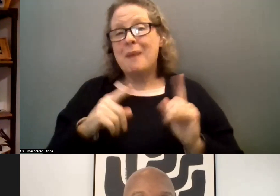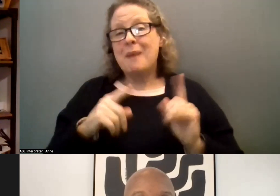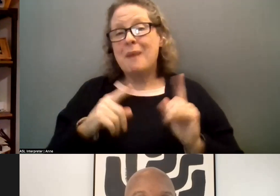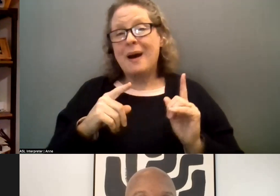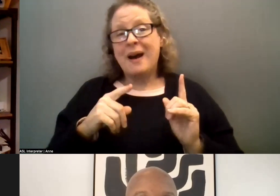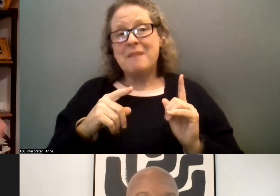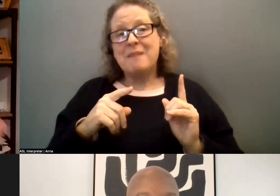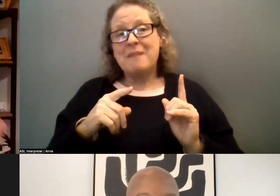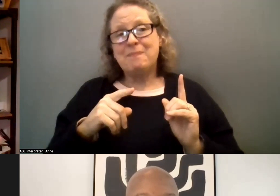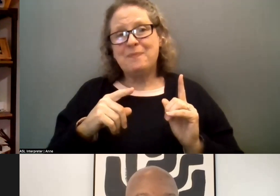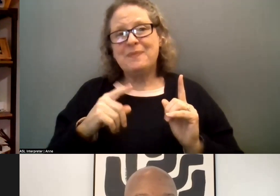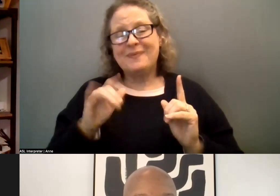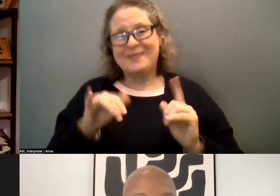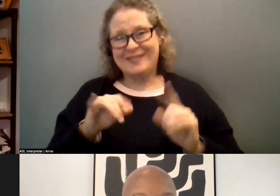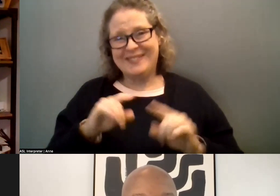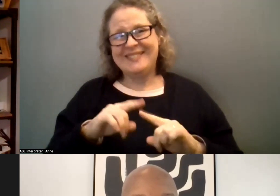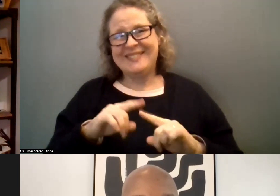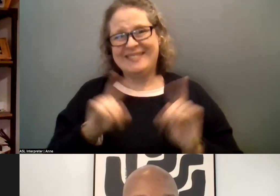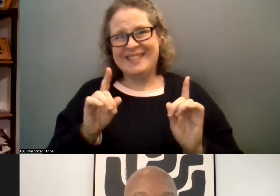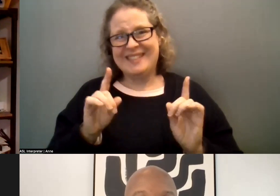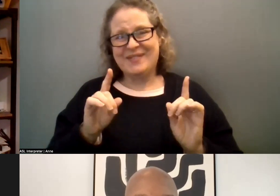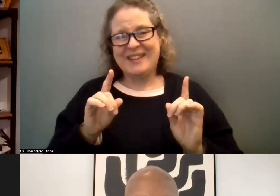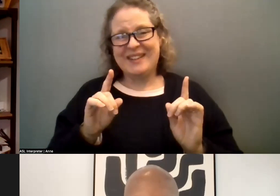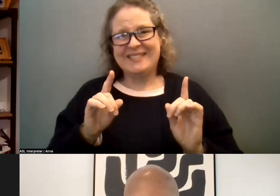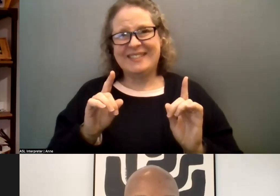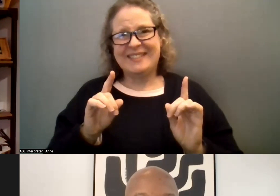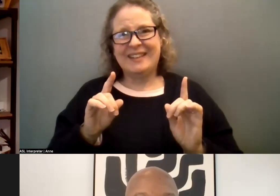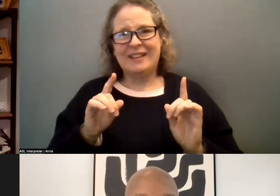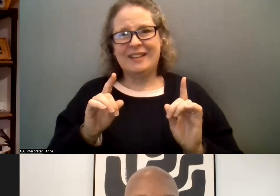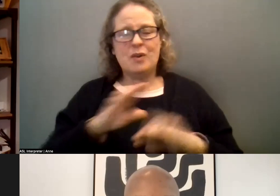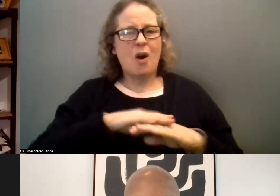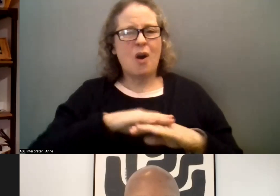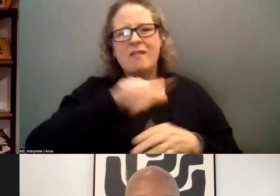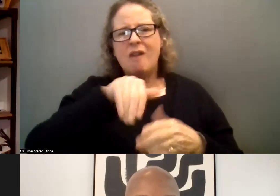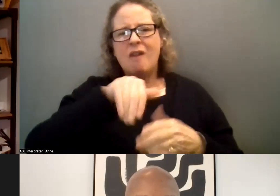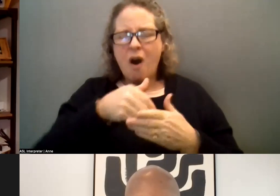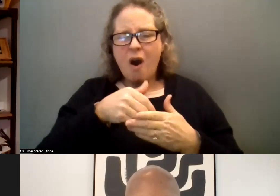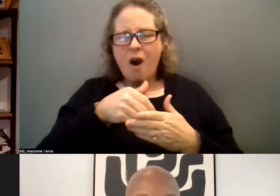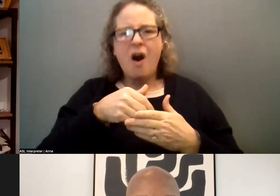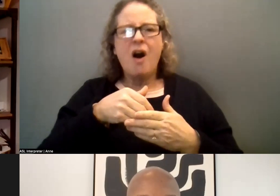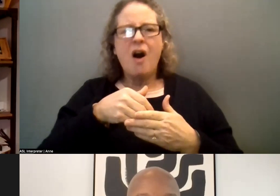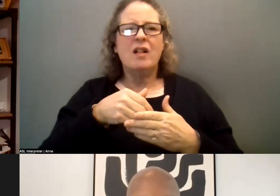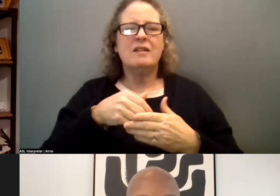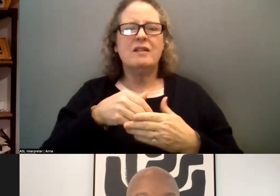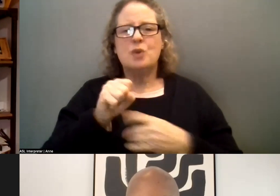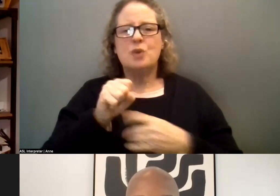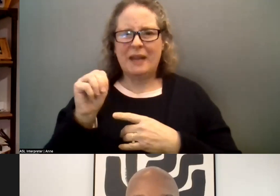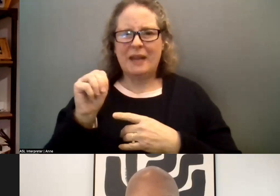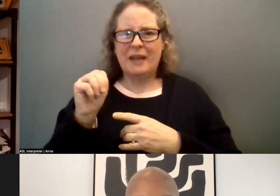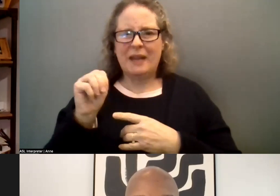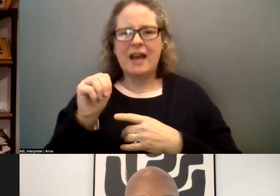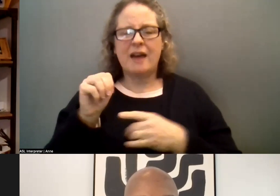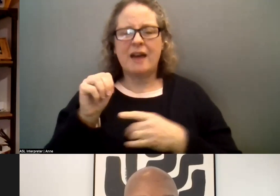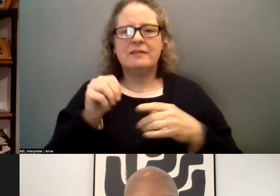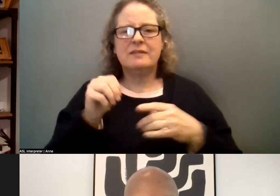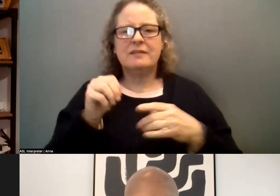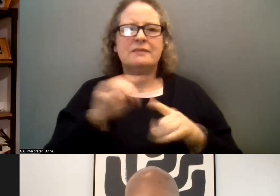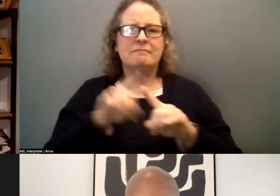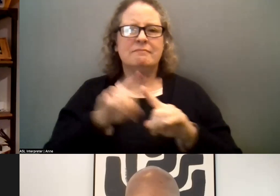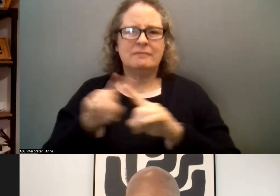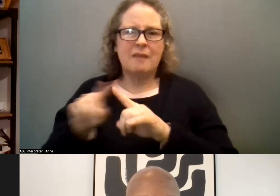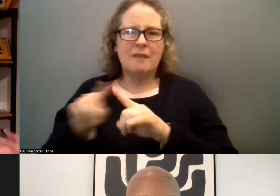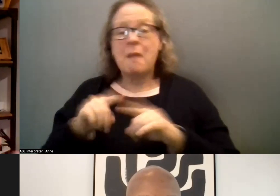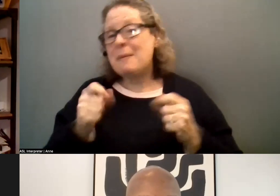um you're on all platforms thinking about that specific audience. But Mhm. men don't live in that